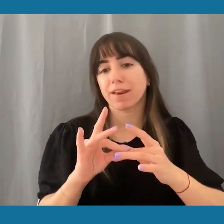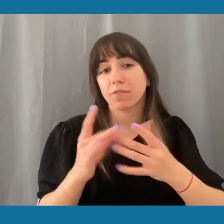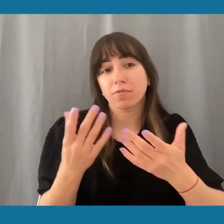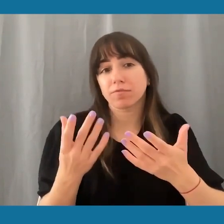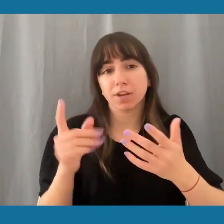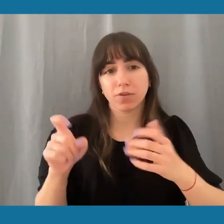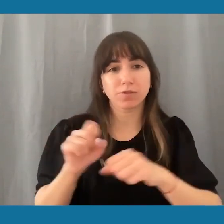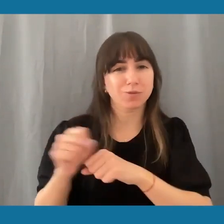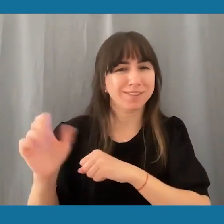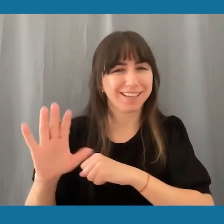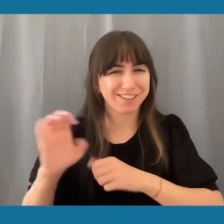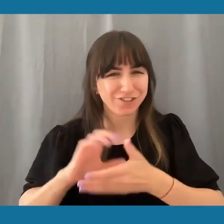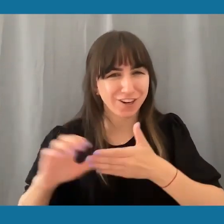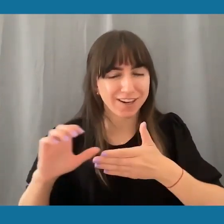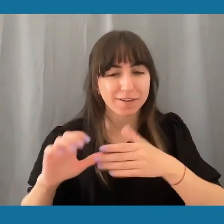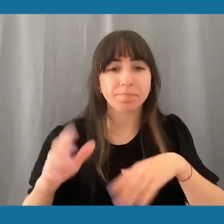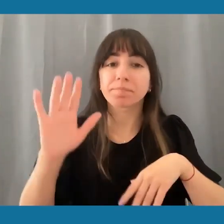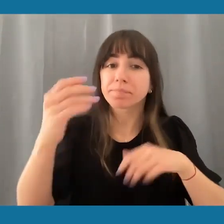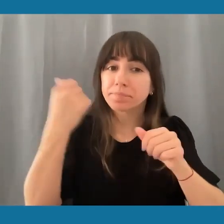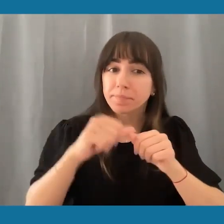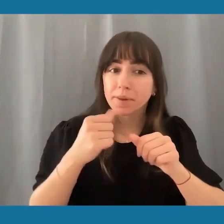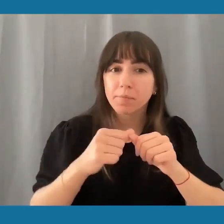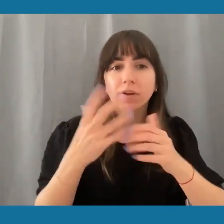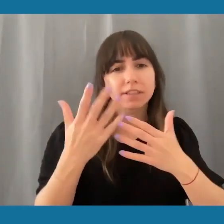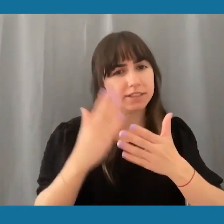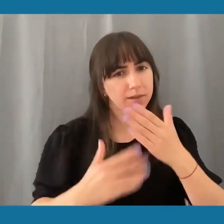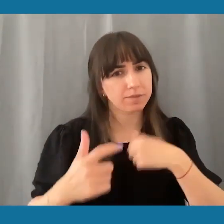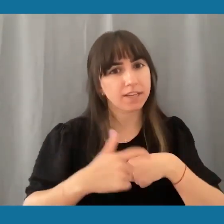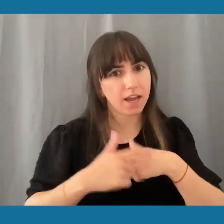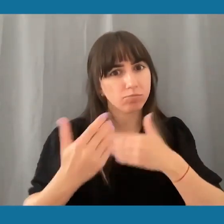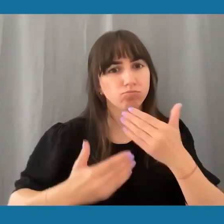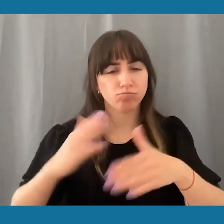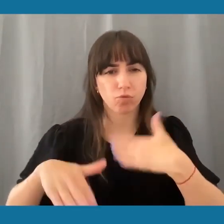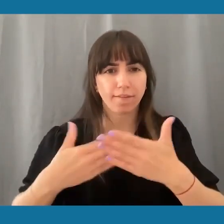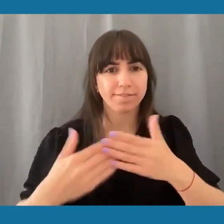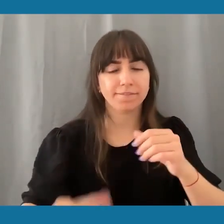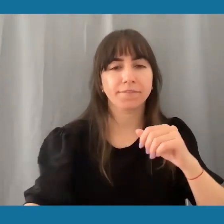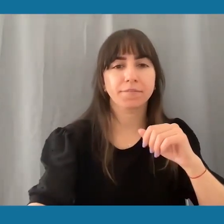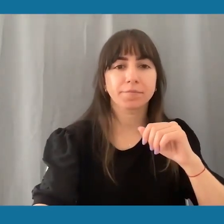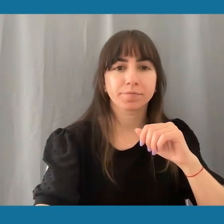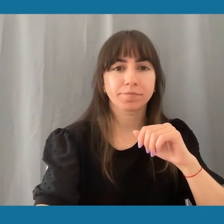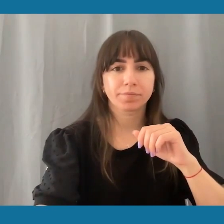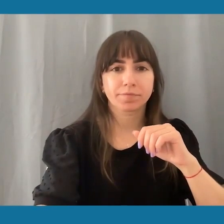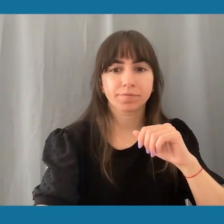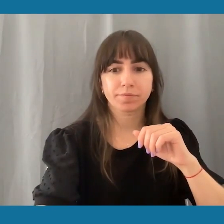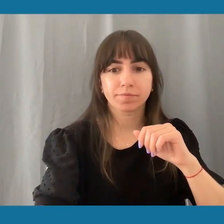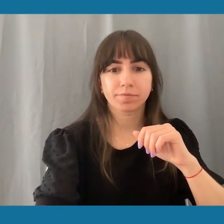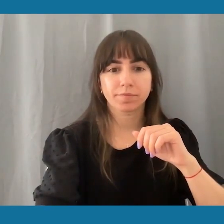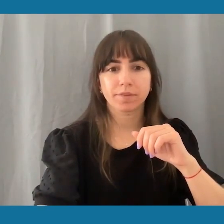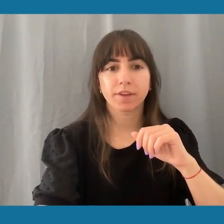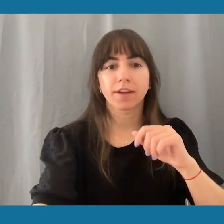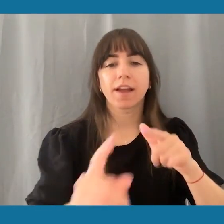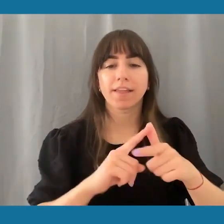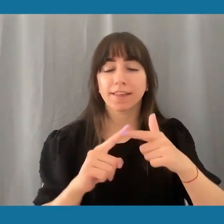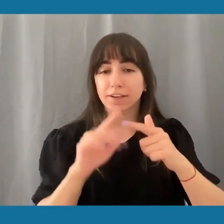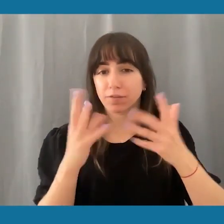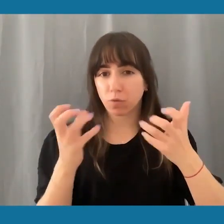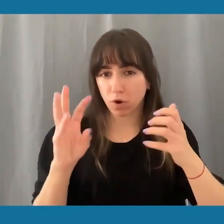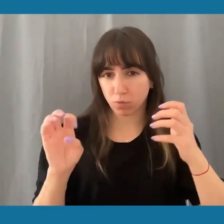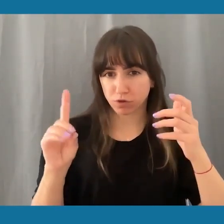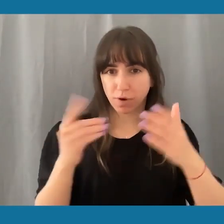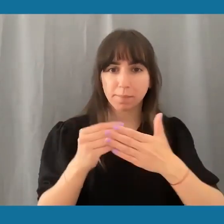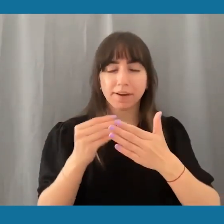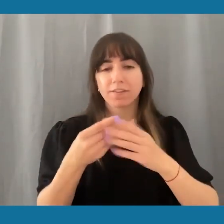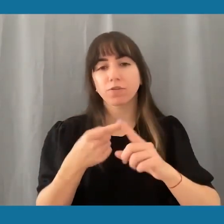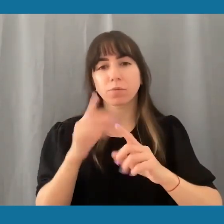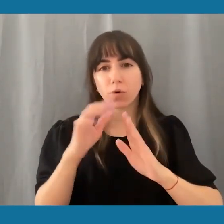consider when making a withdrawal from your account is that generally earnings on the account are tax-free. So that means you don't have to pay taxes on them as long as you use